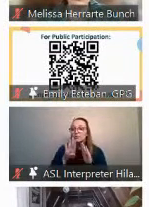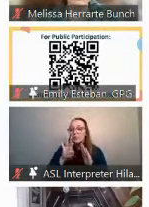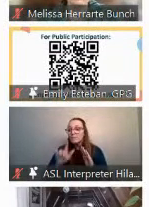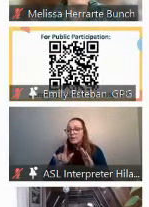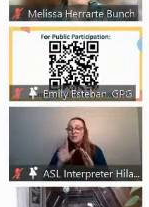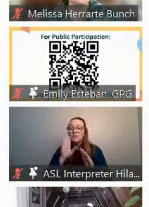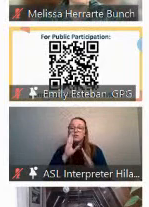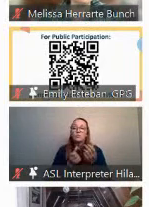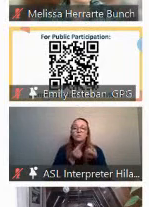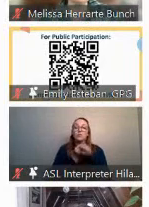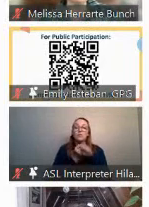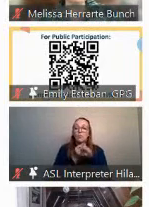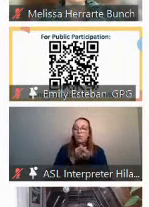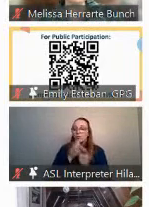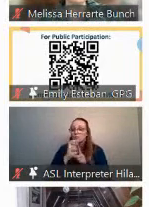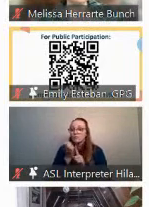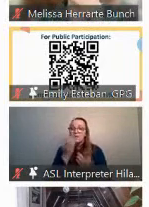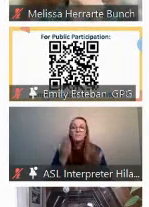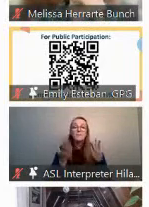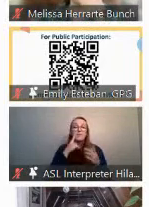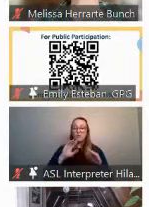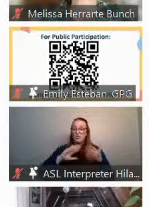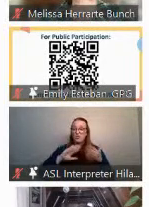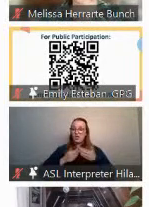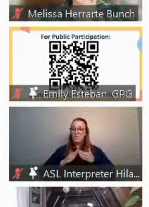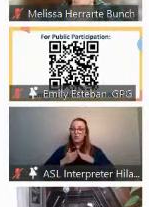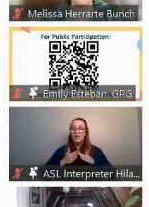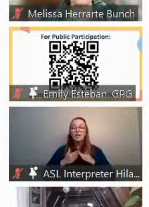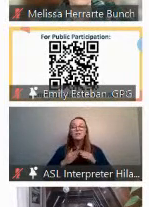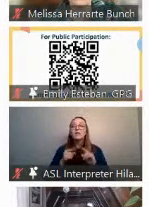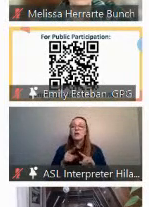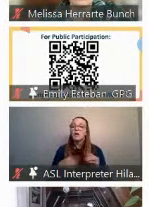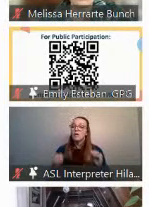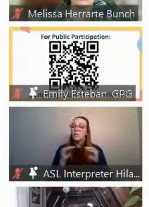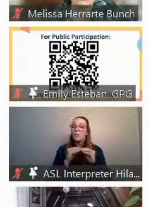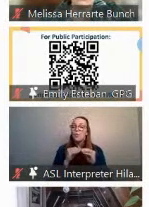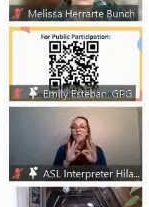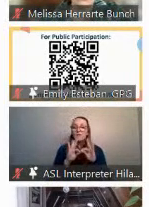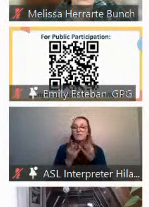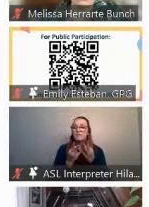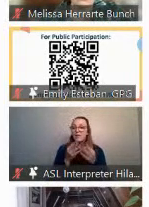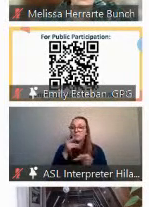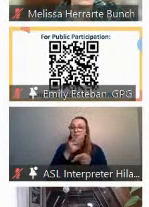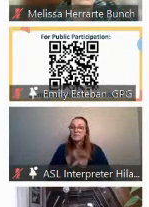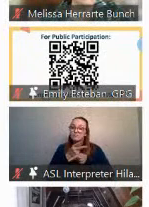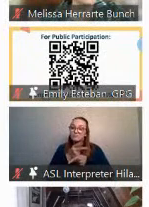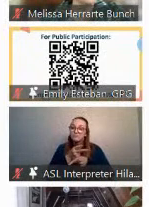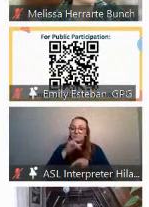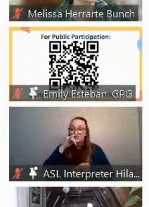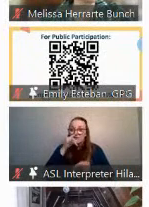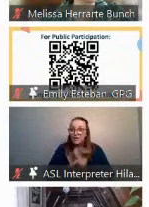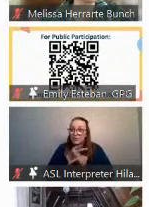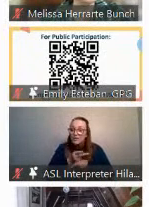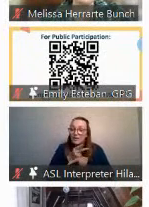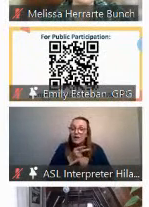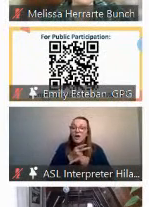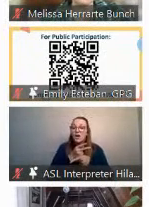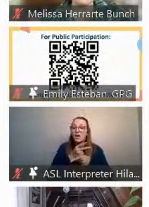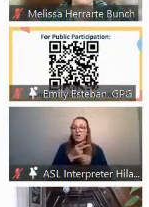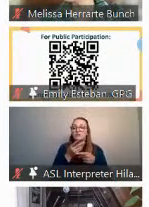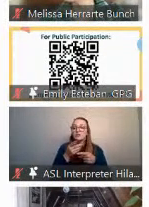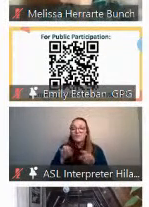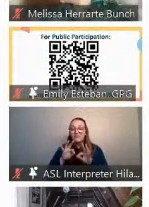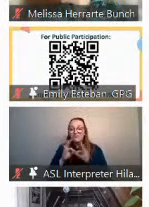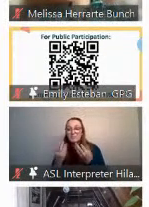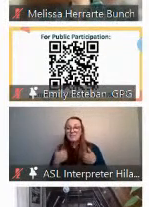overall ecosystem. Maybe in communities, creating more family child care centers so there is more availability of slots so families can have